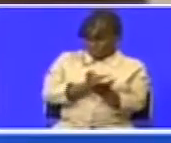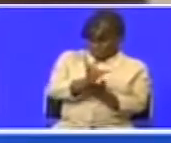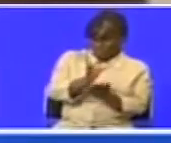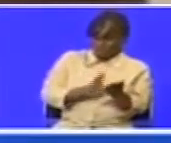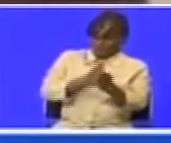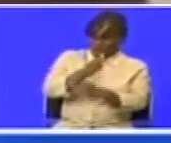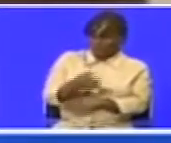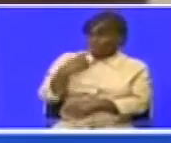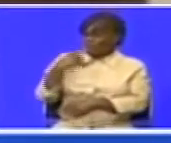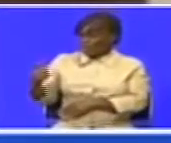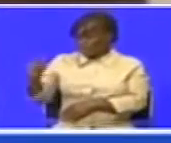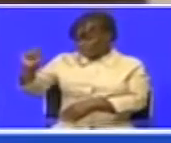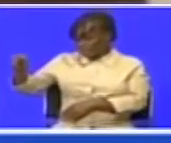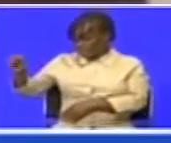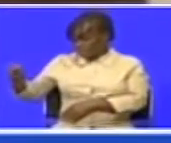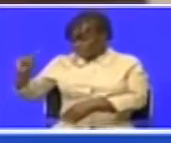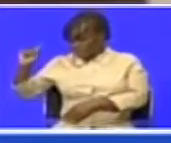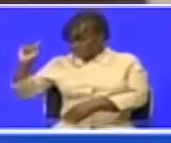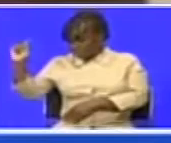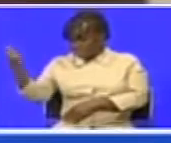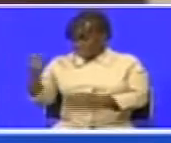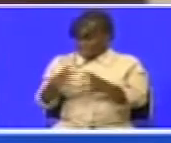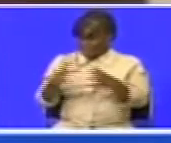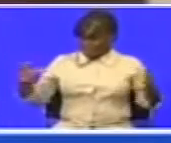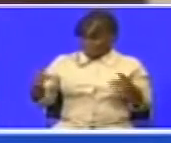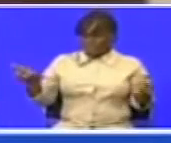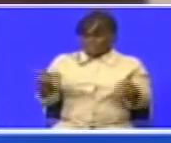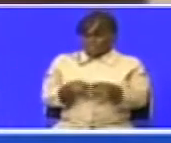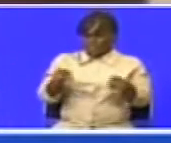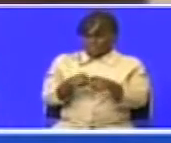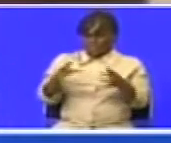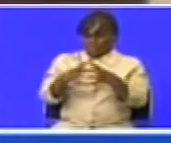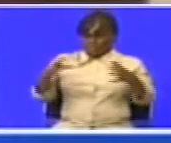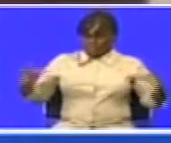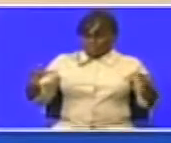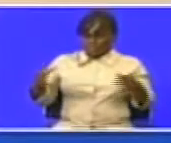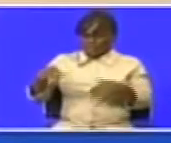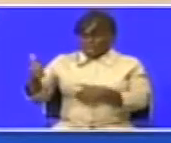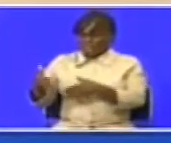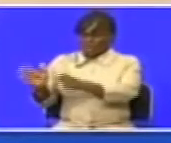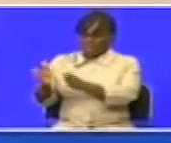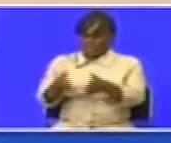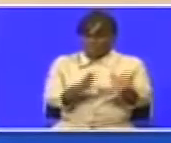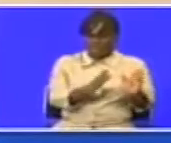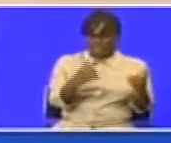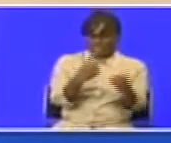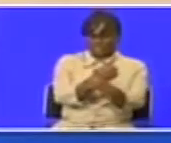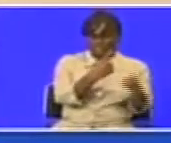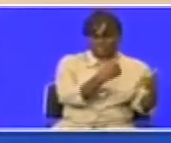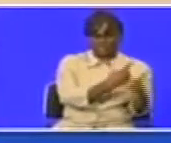than 100 million shillings for just branch expansions. And we're also trying to increase our channels through other, through